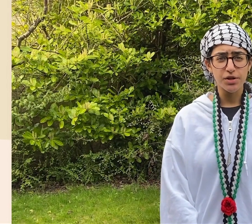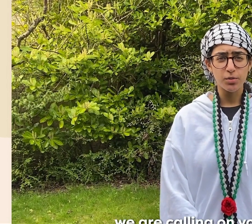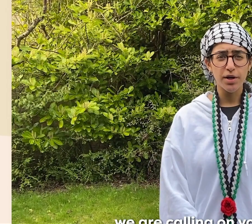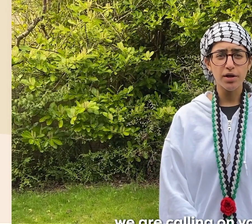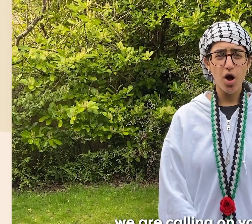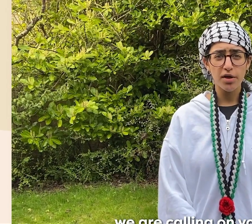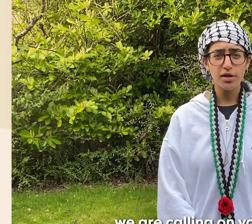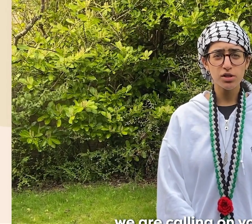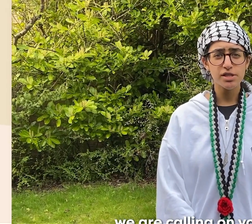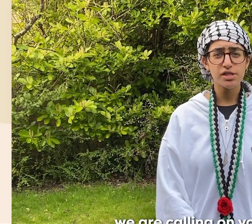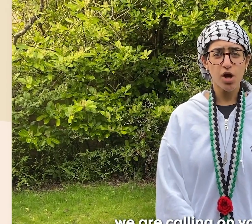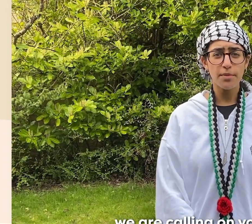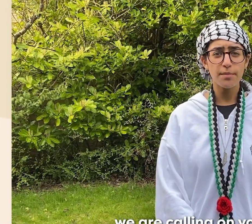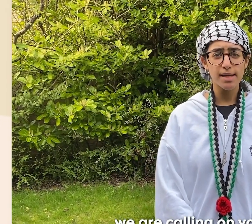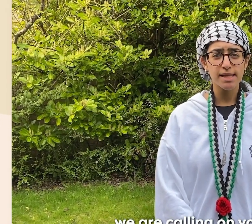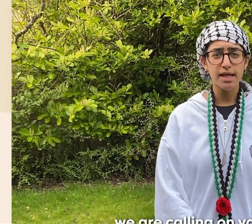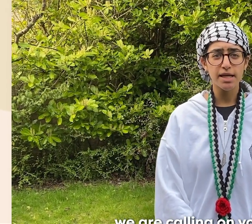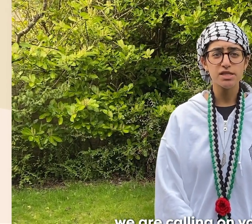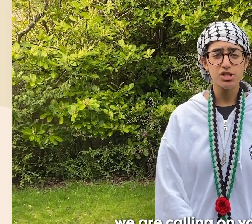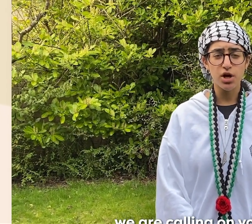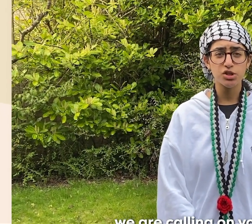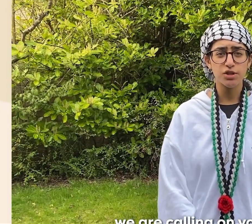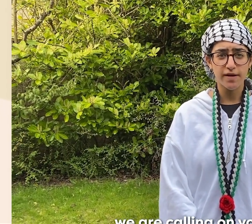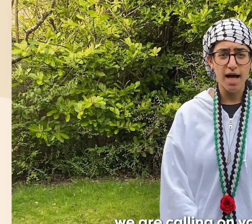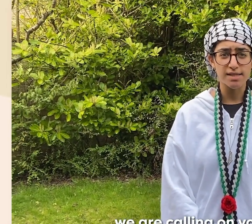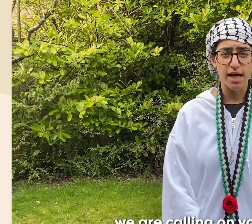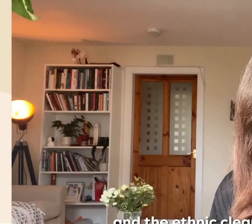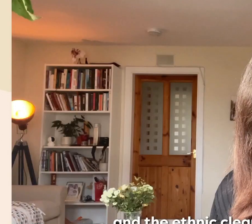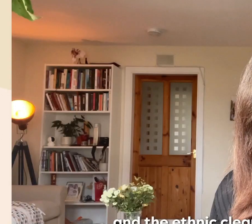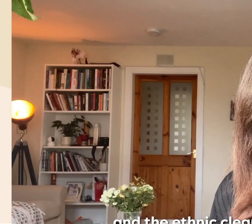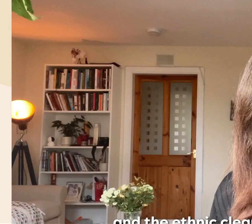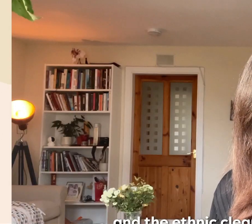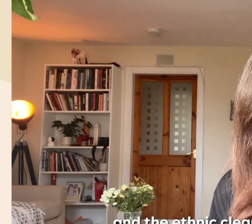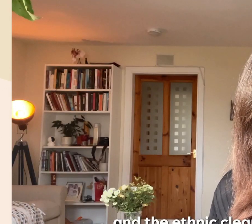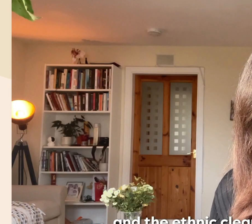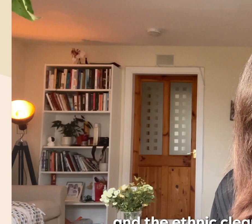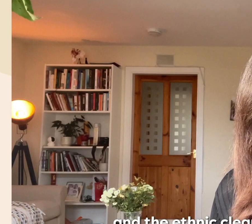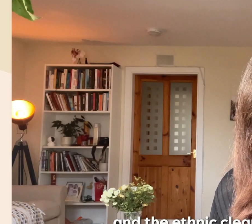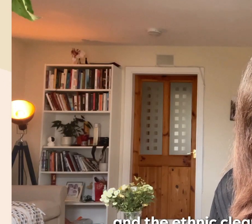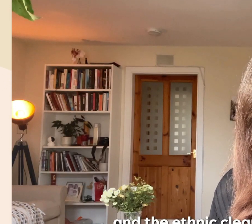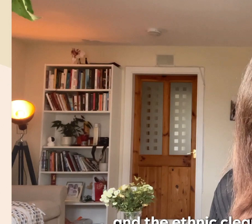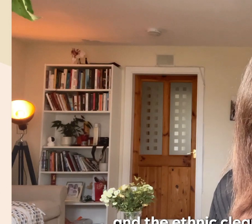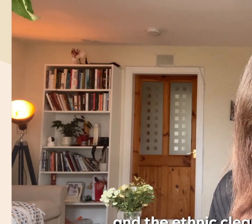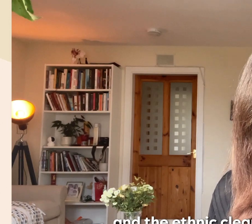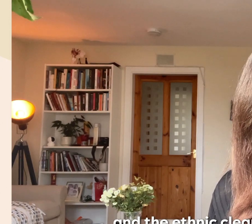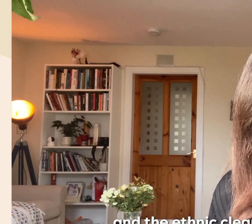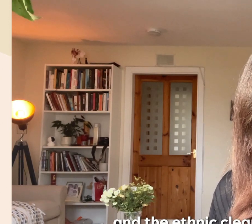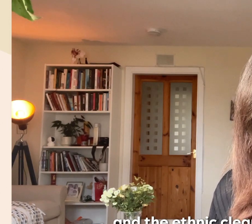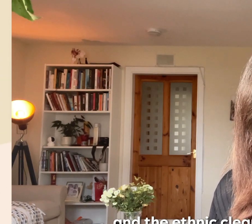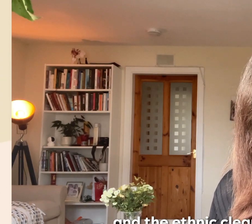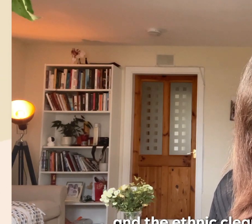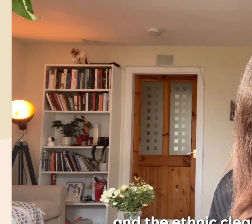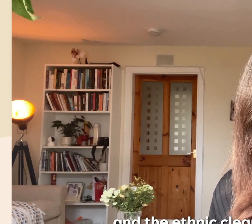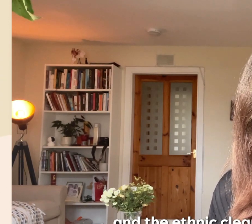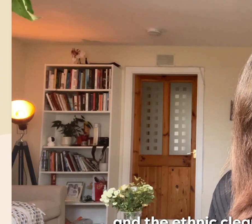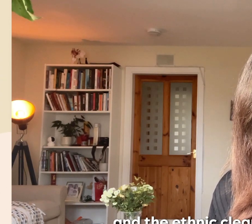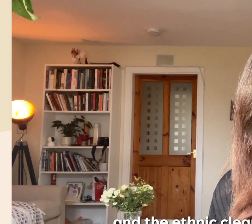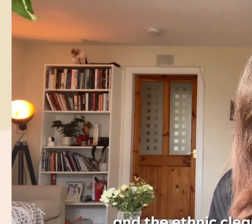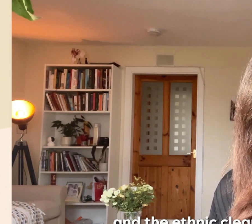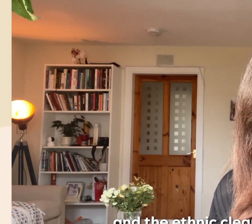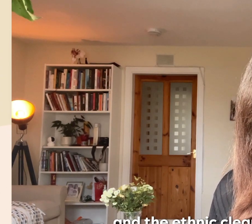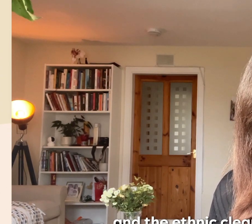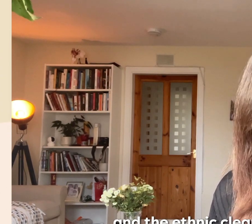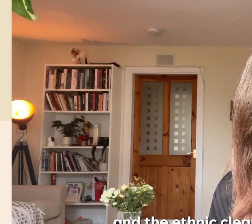Prime Minister, we are calling on you to stop the mass killing and destruction of Gaza and the ethnic cleansing and suffering inflicted